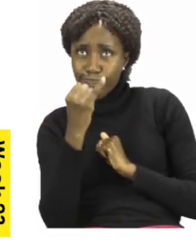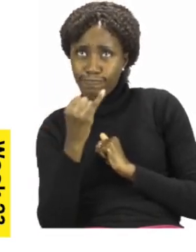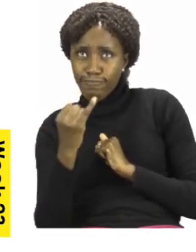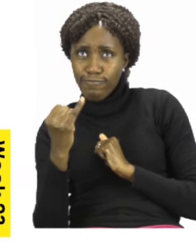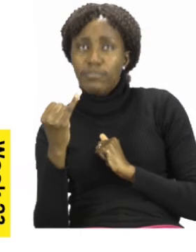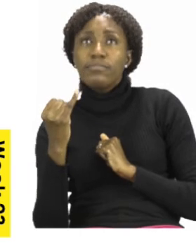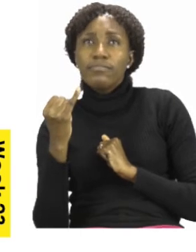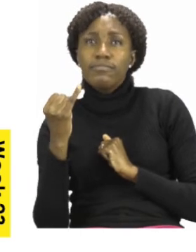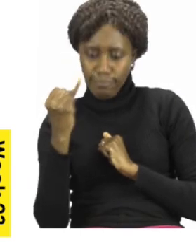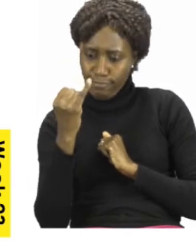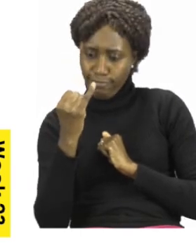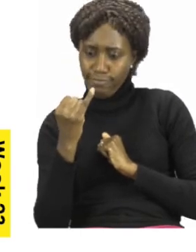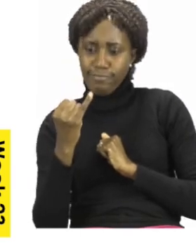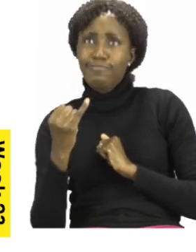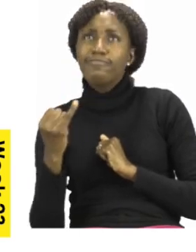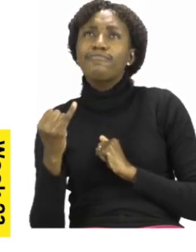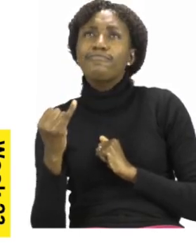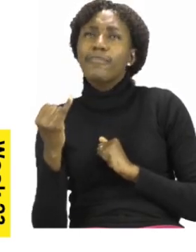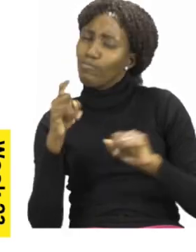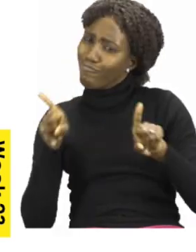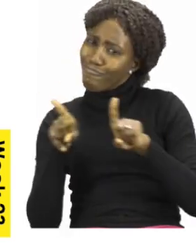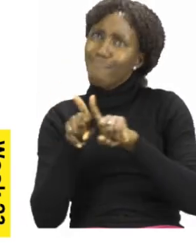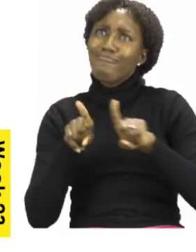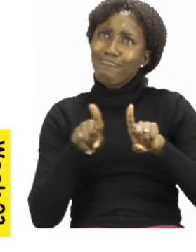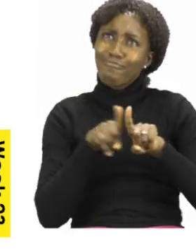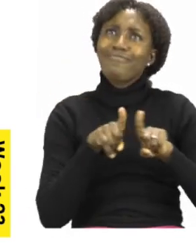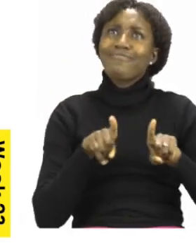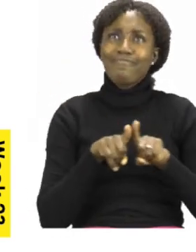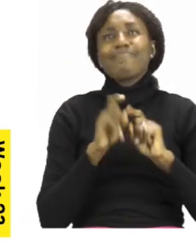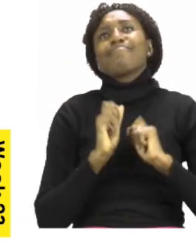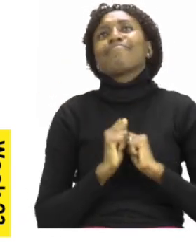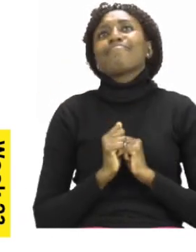all the things that are on the coins are also on yours as well.